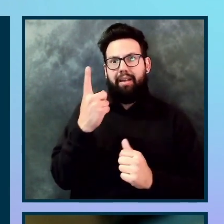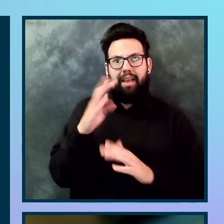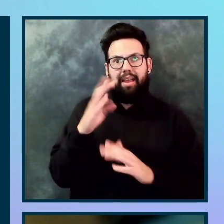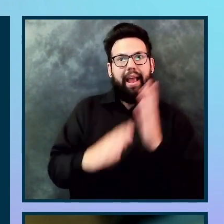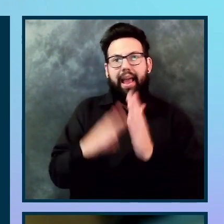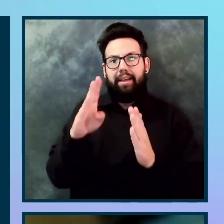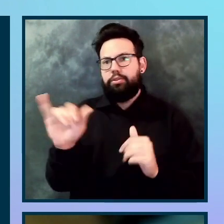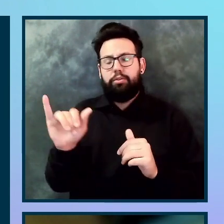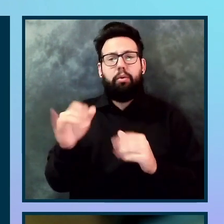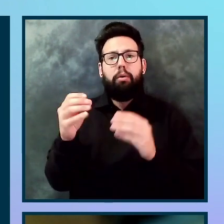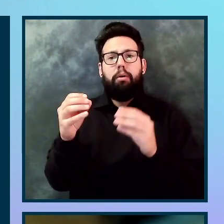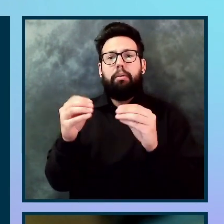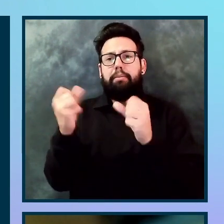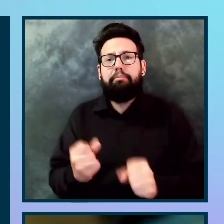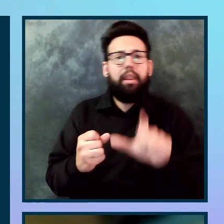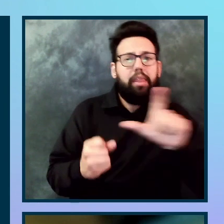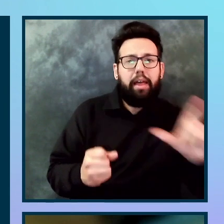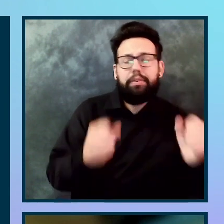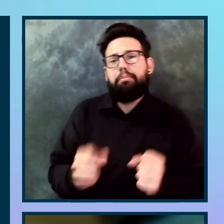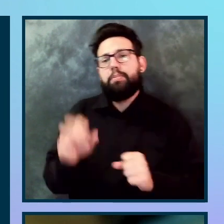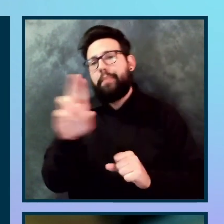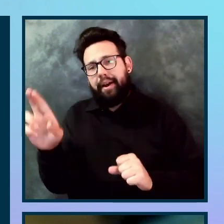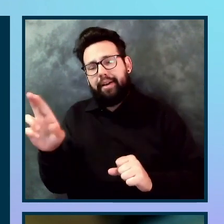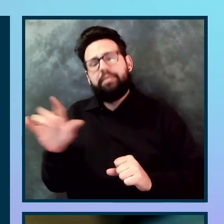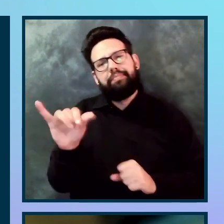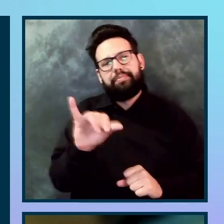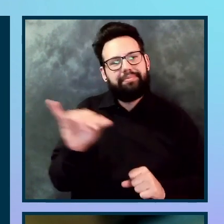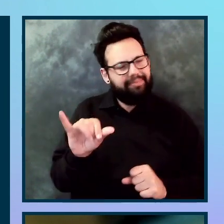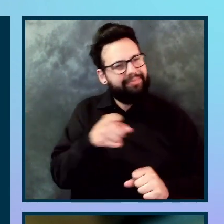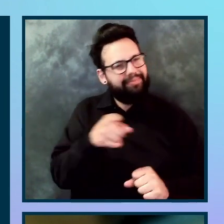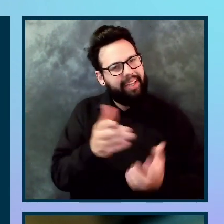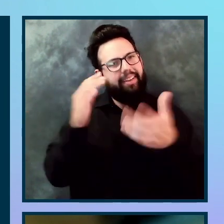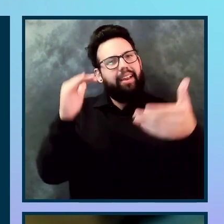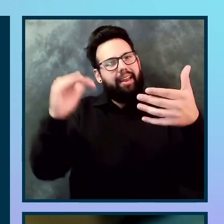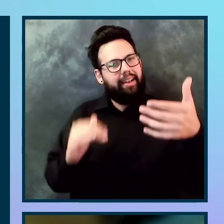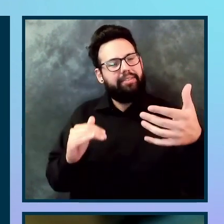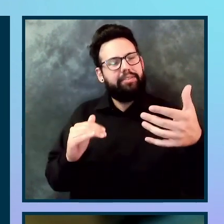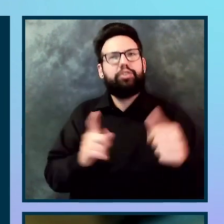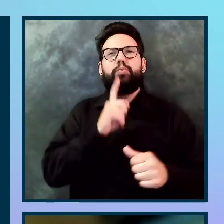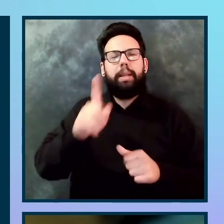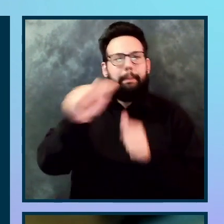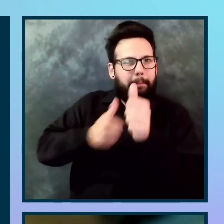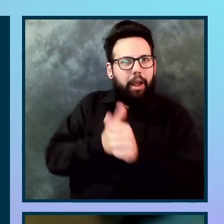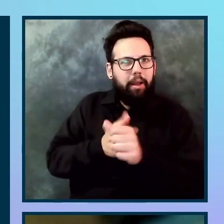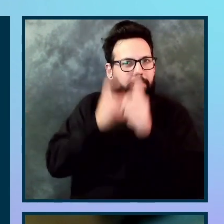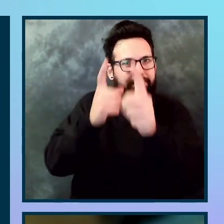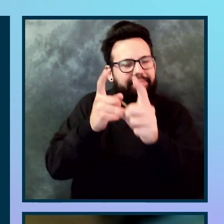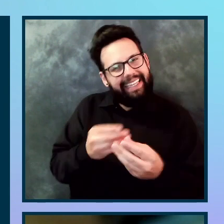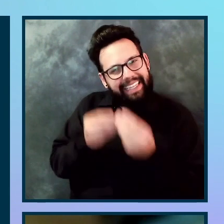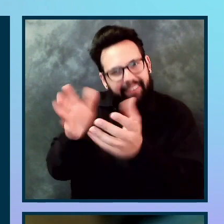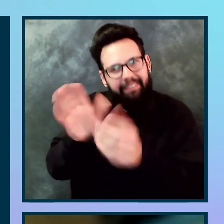So I hope you can see in all of these guidelines that a lot of it is just about making sure that the user has their own